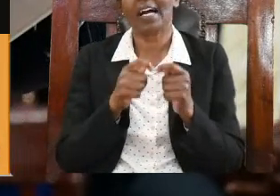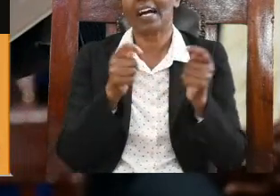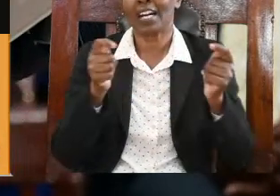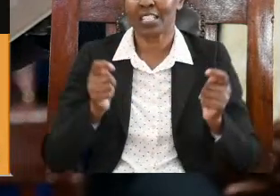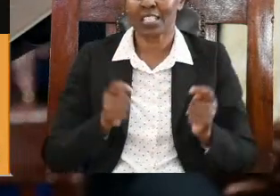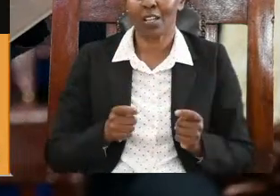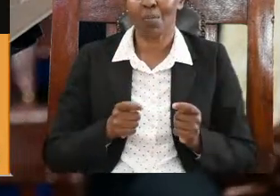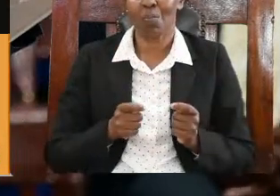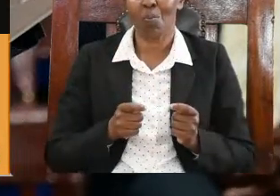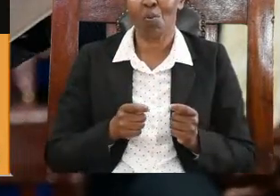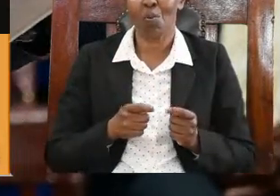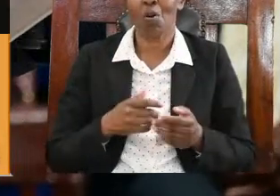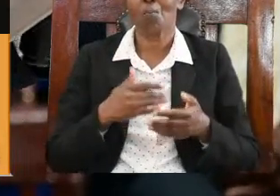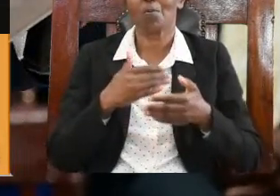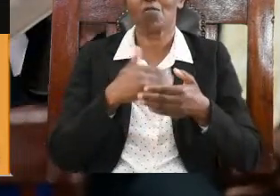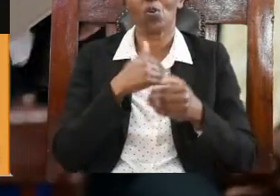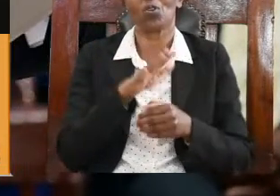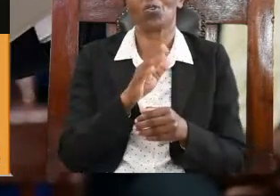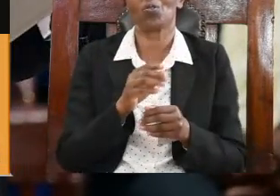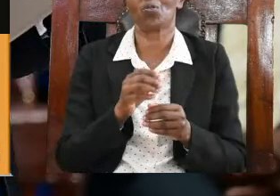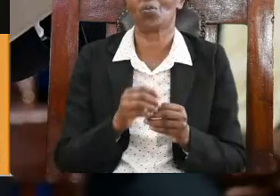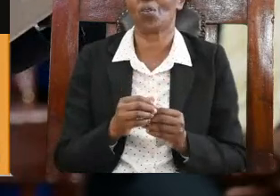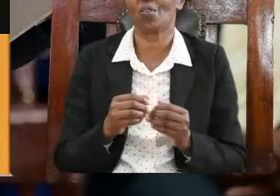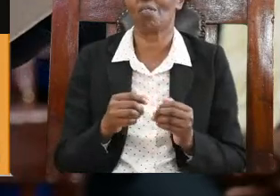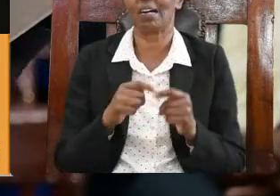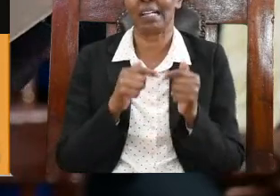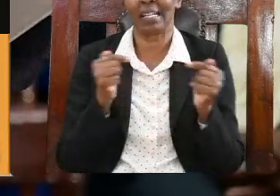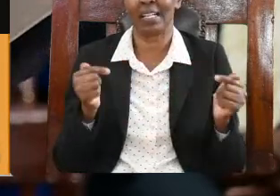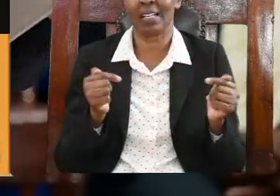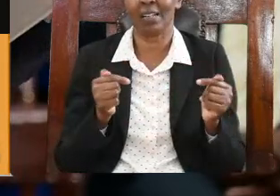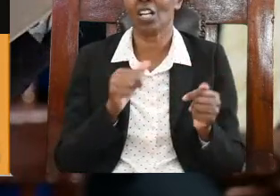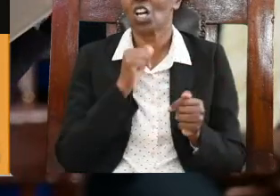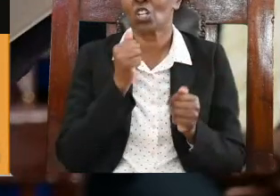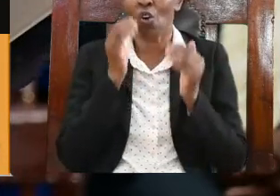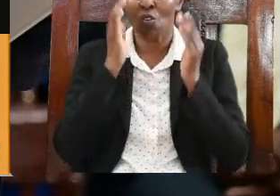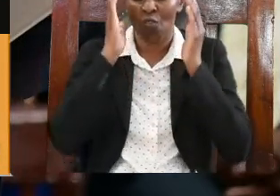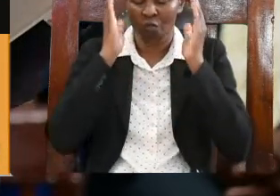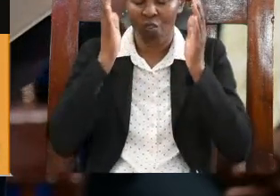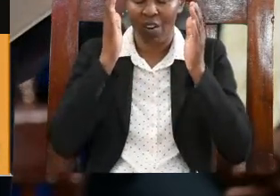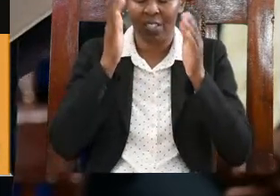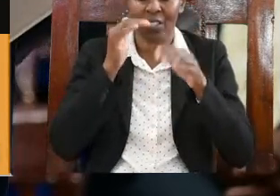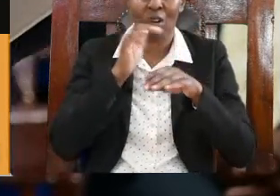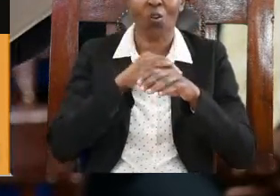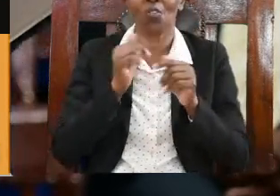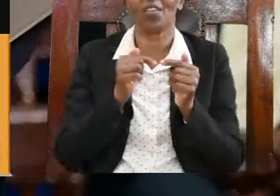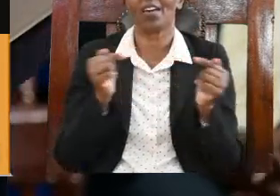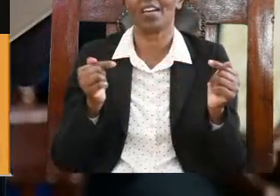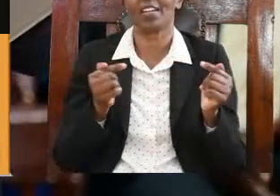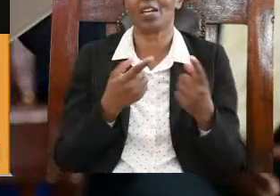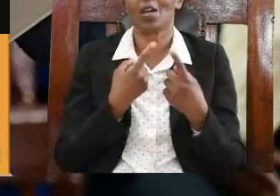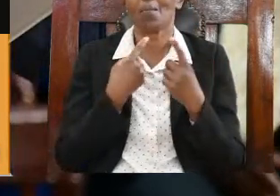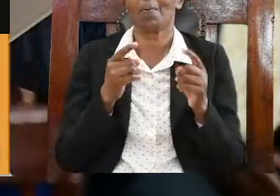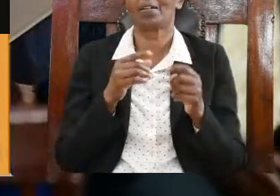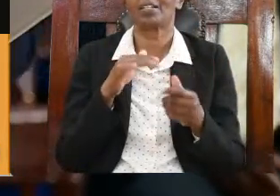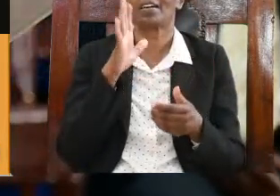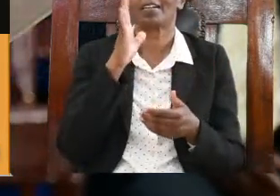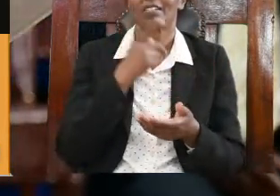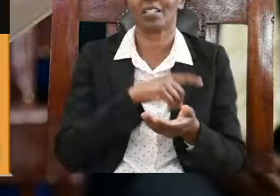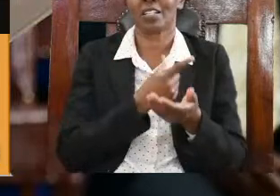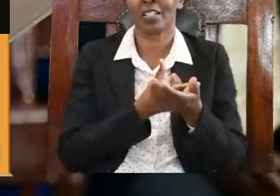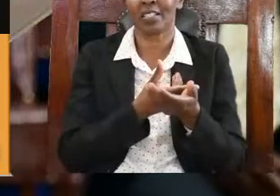He's telling you, friends, do not focus on the enemy, rather focus on the grace that sustains you in the